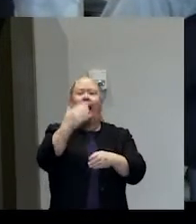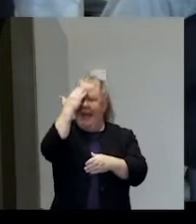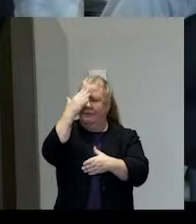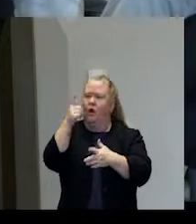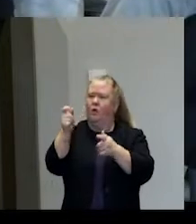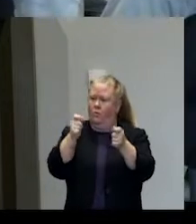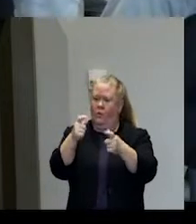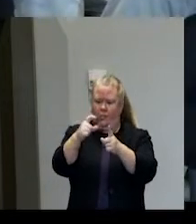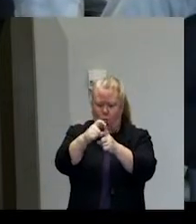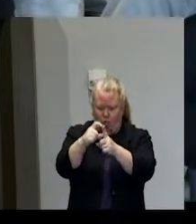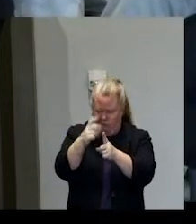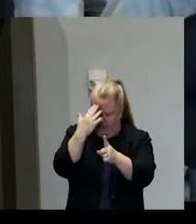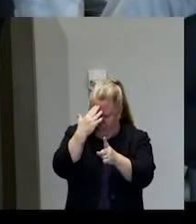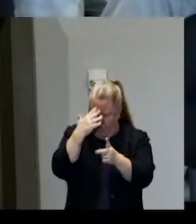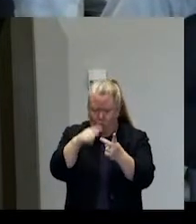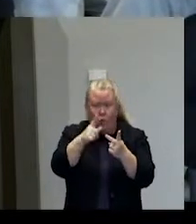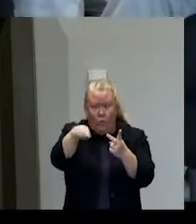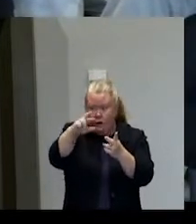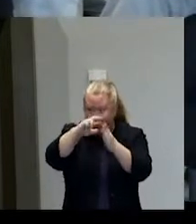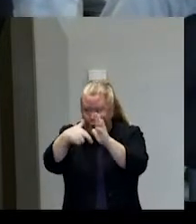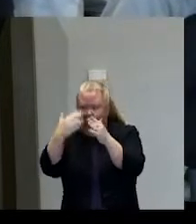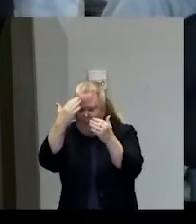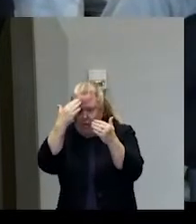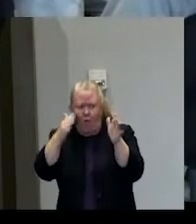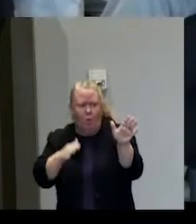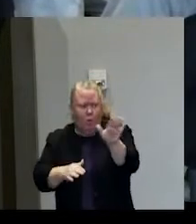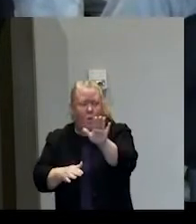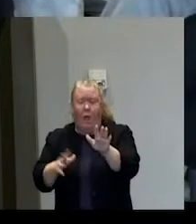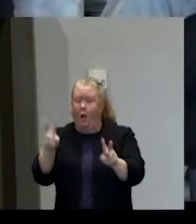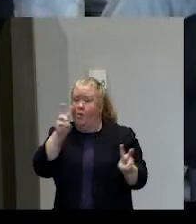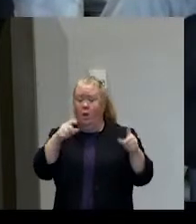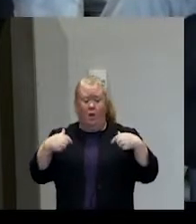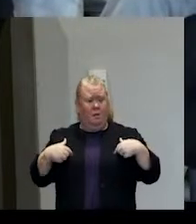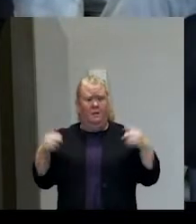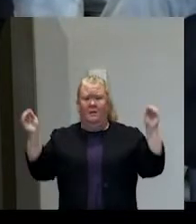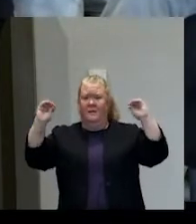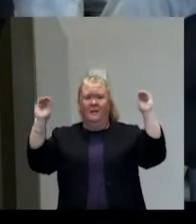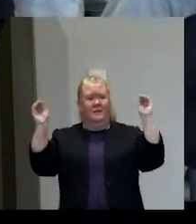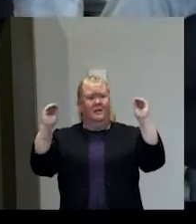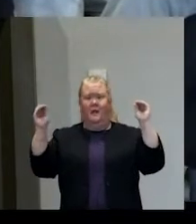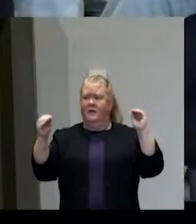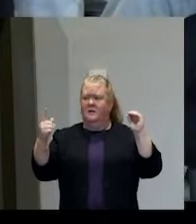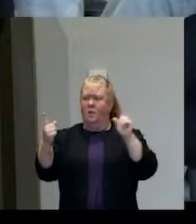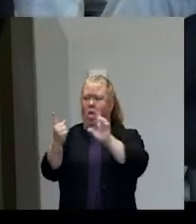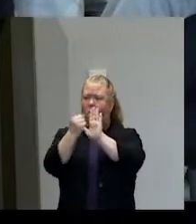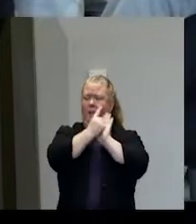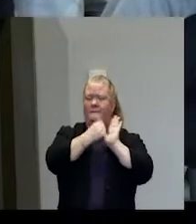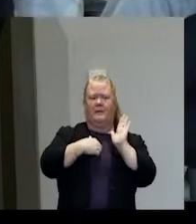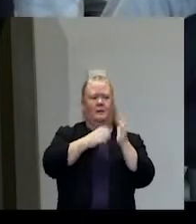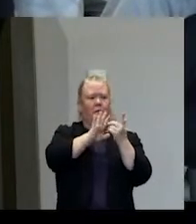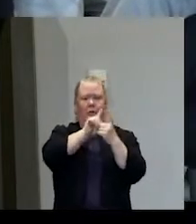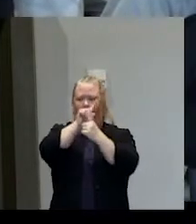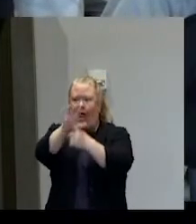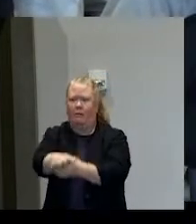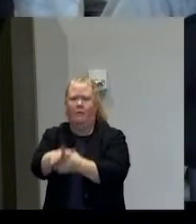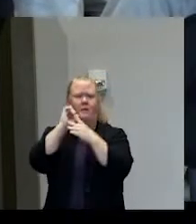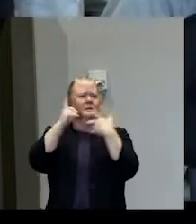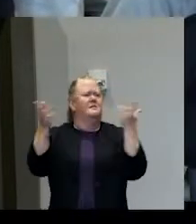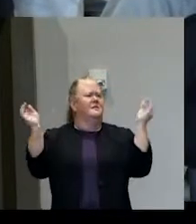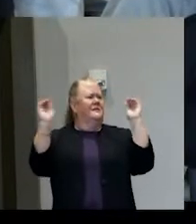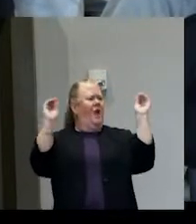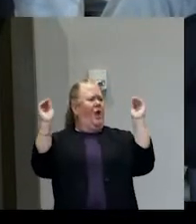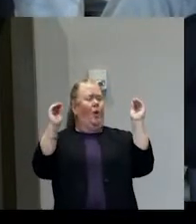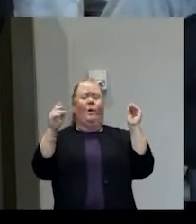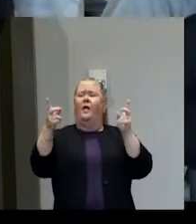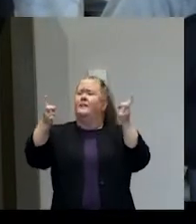what the words are, I know what everyone's role is, I don't have to worry about anybody overstepping their boundaries. It's a hierarchy. The director's in